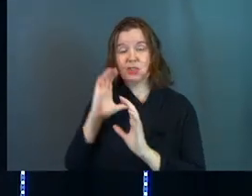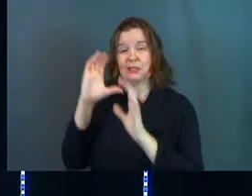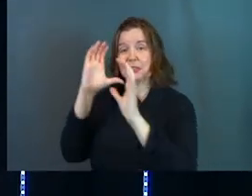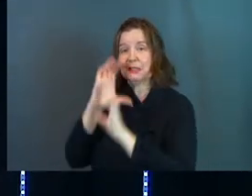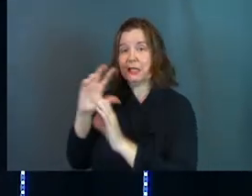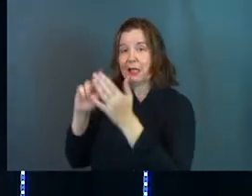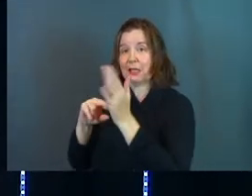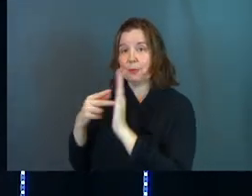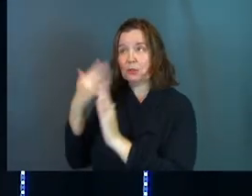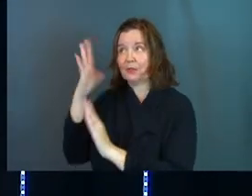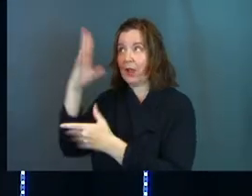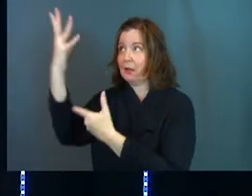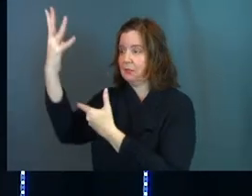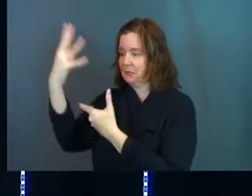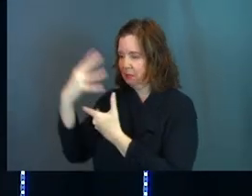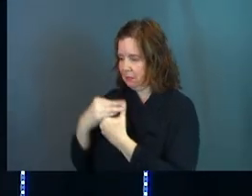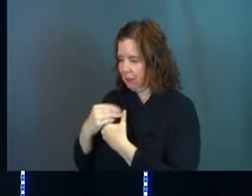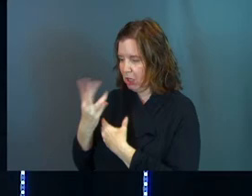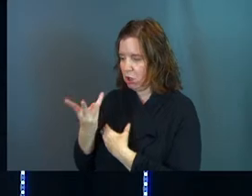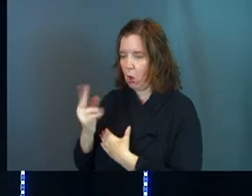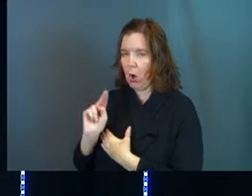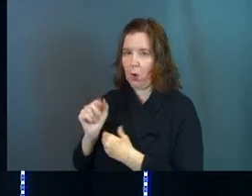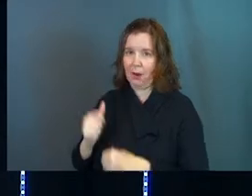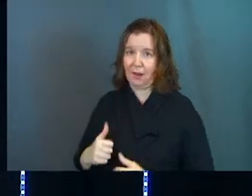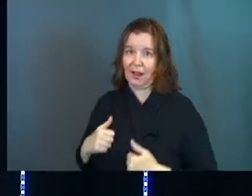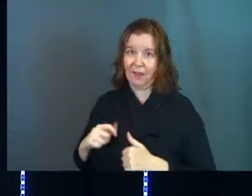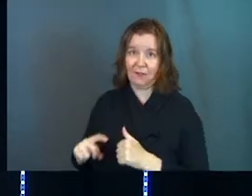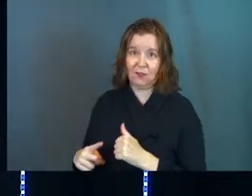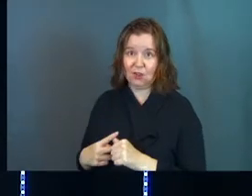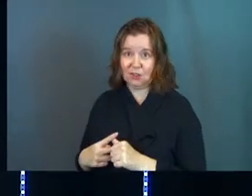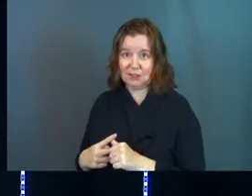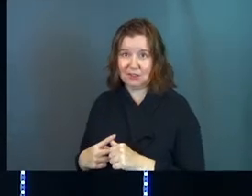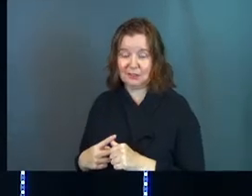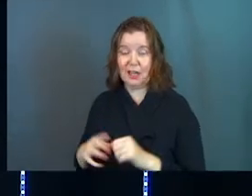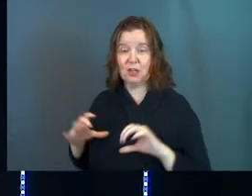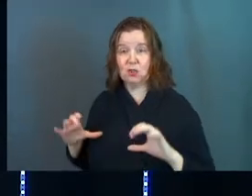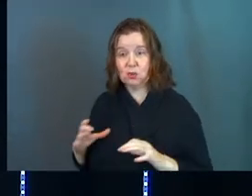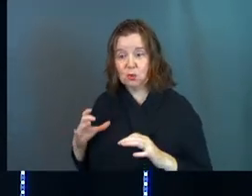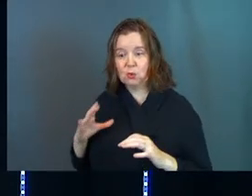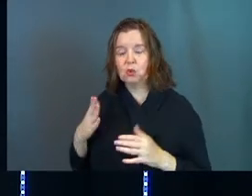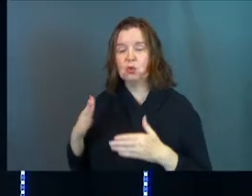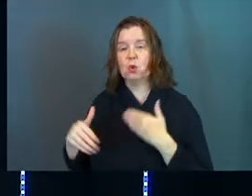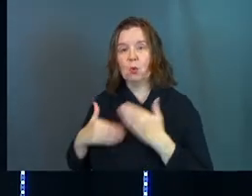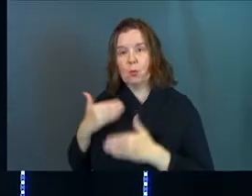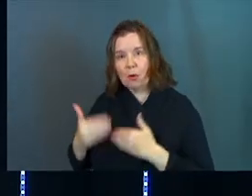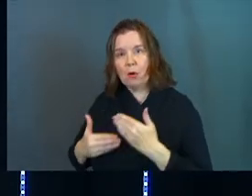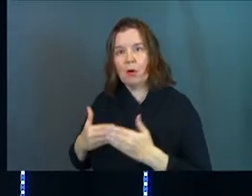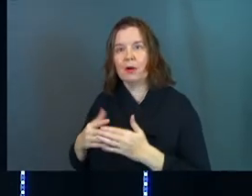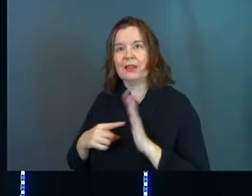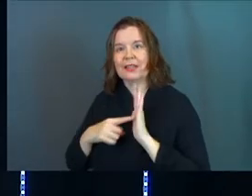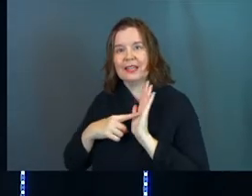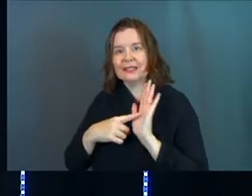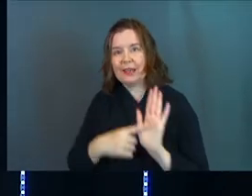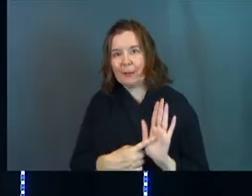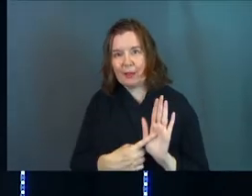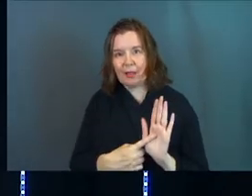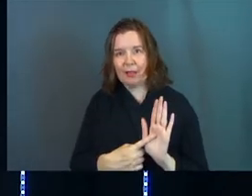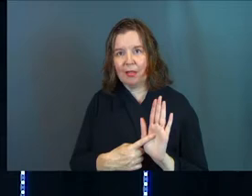seek the purposes of God in your own life. And you walk the